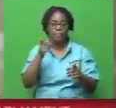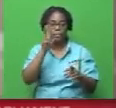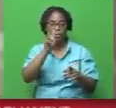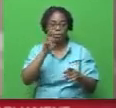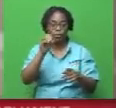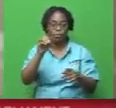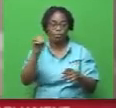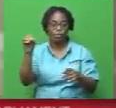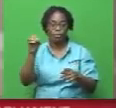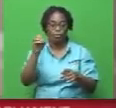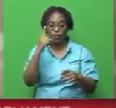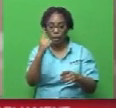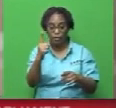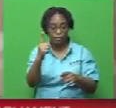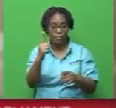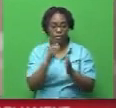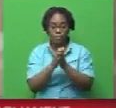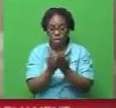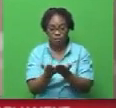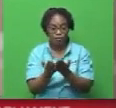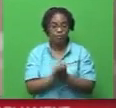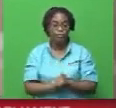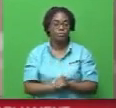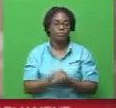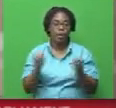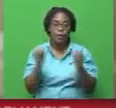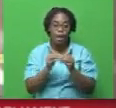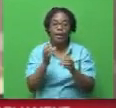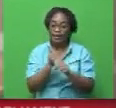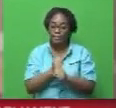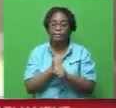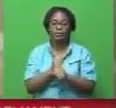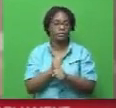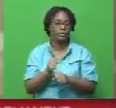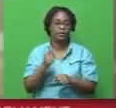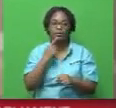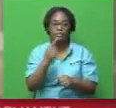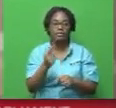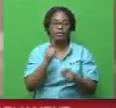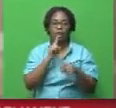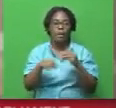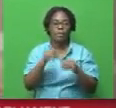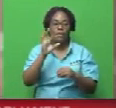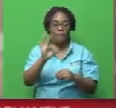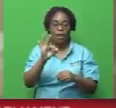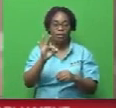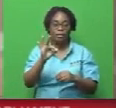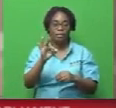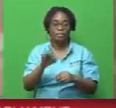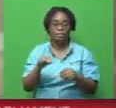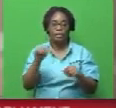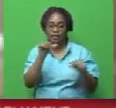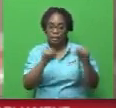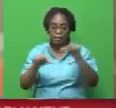book delivered in 2020, they talked about the Forensic Science Center. They said they were entering into agreements and so on, that they will